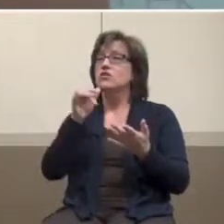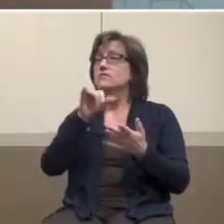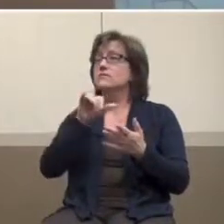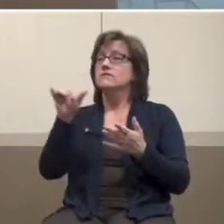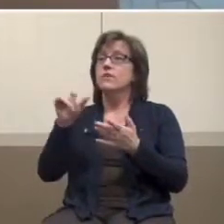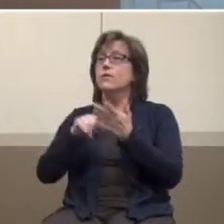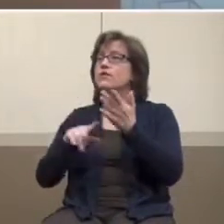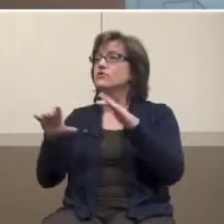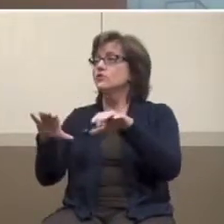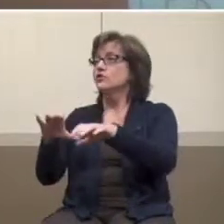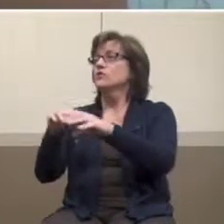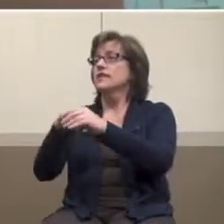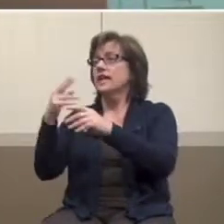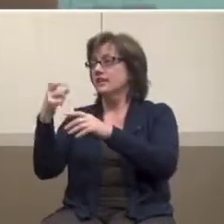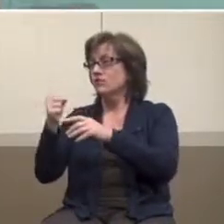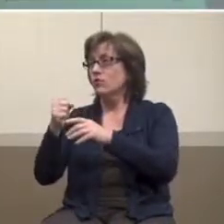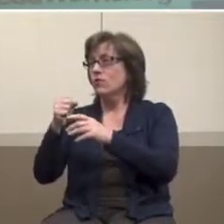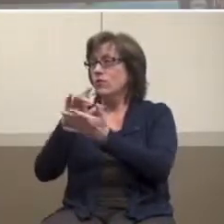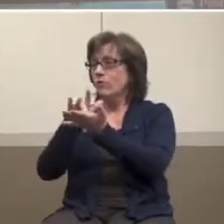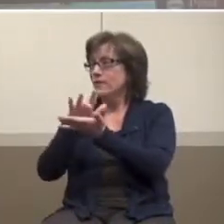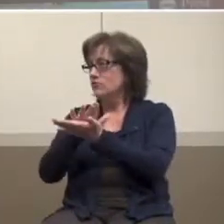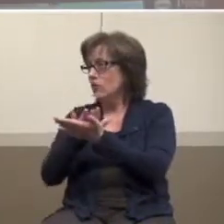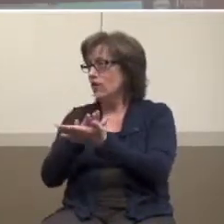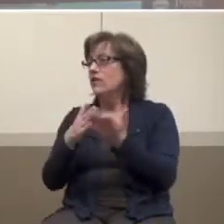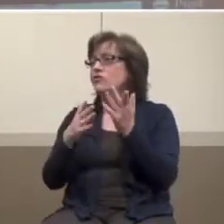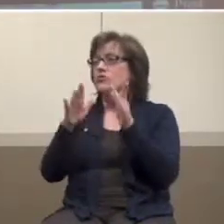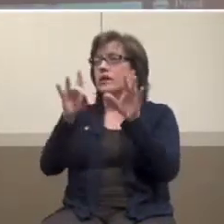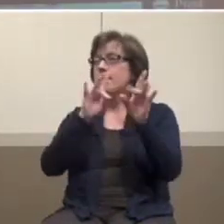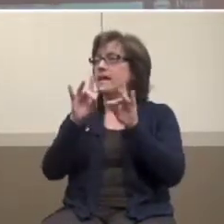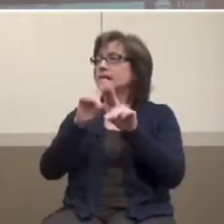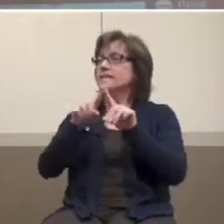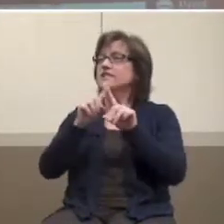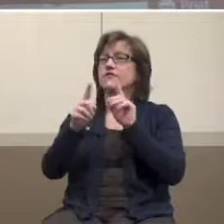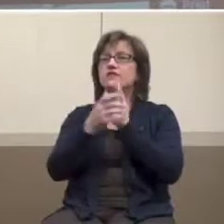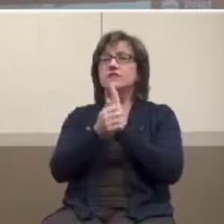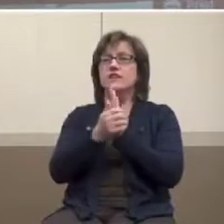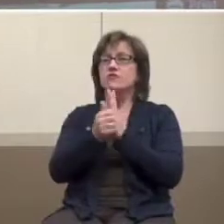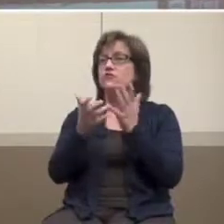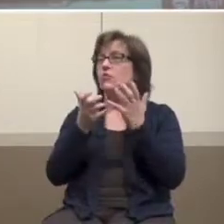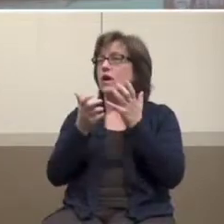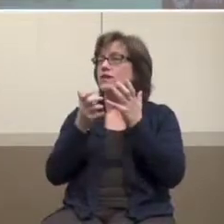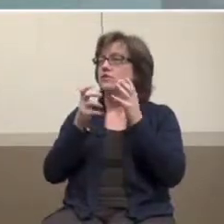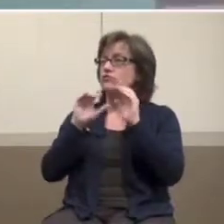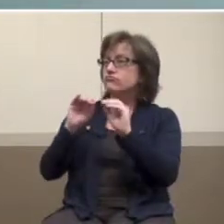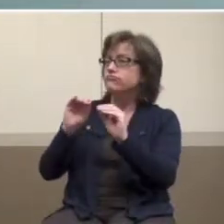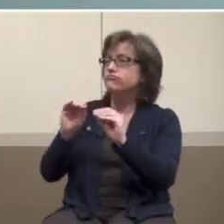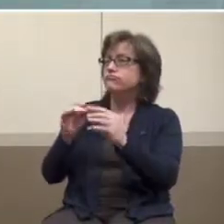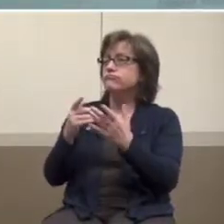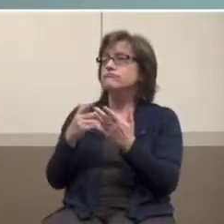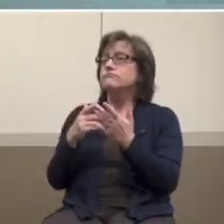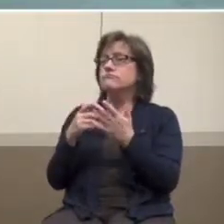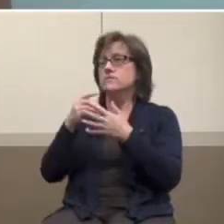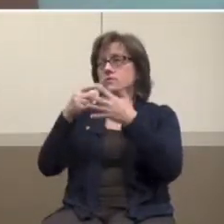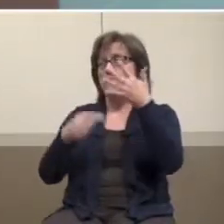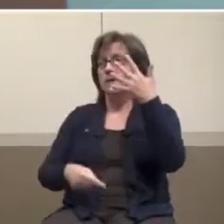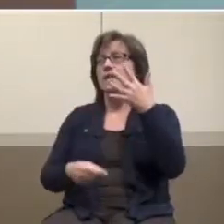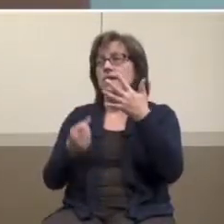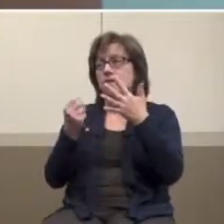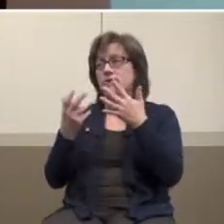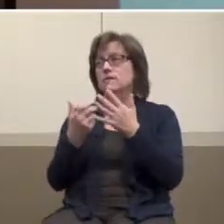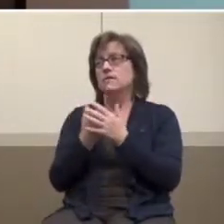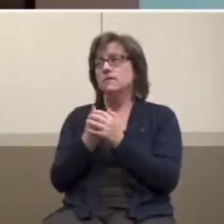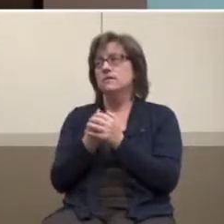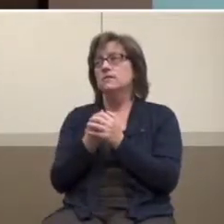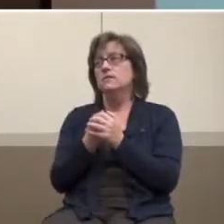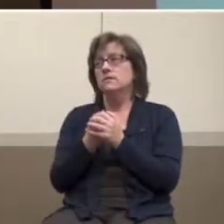you can pick different passages or different skills that you would want to work on. There are many of them.